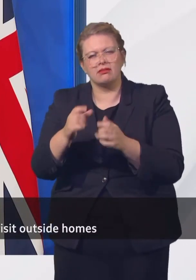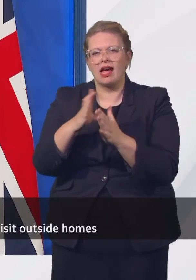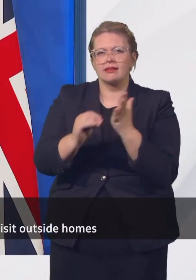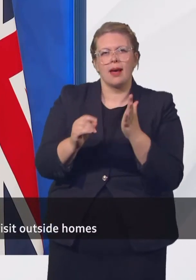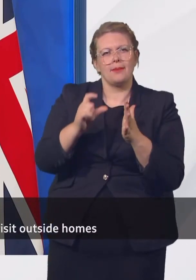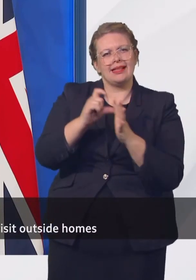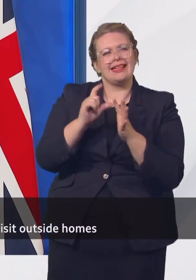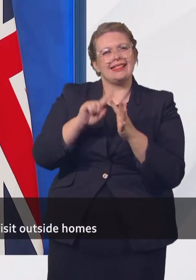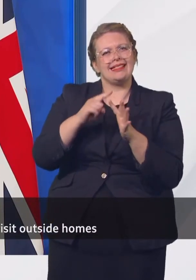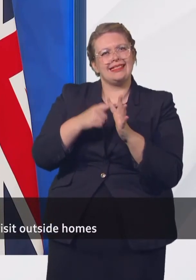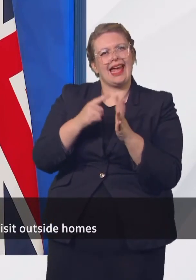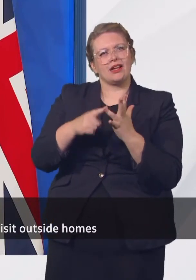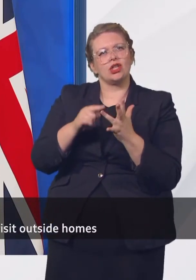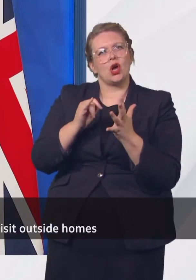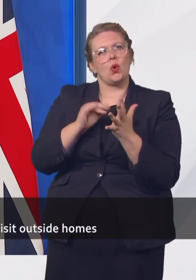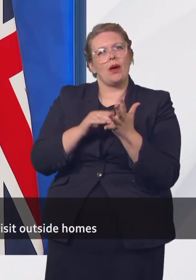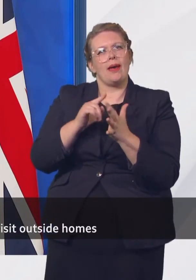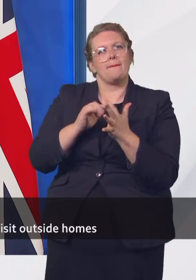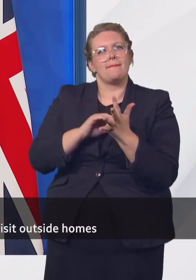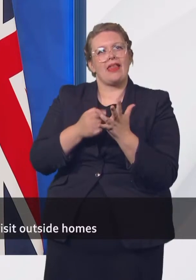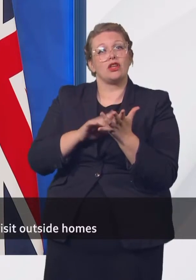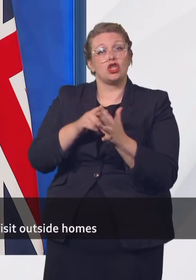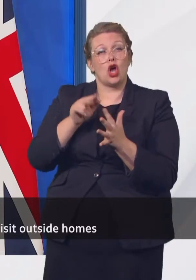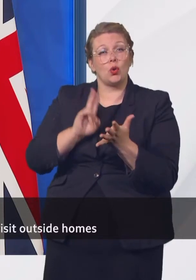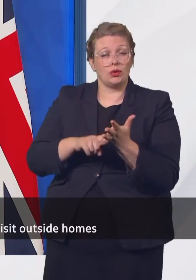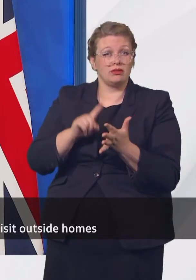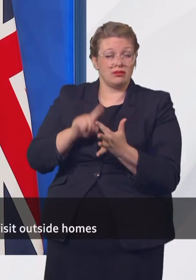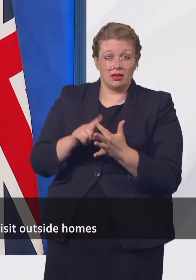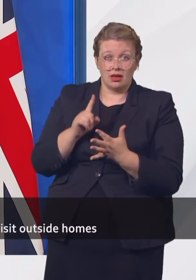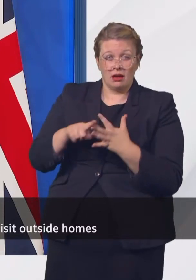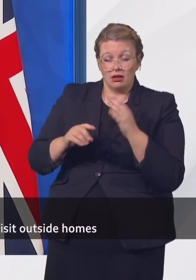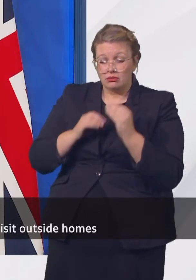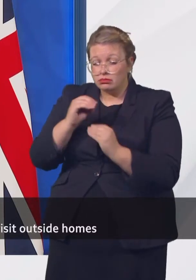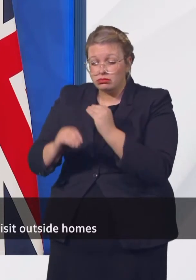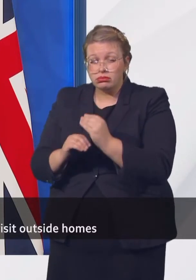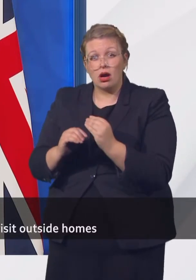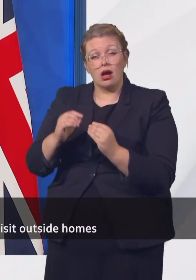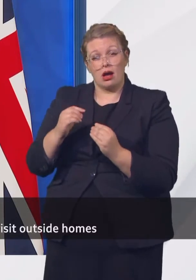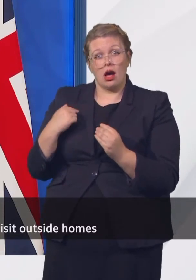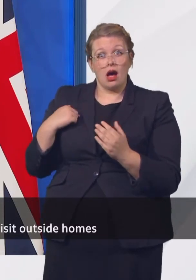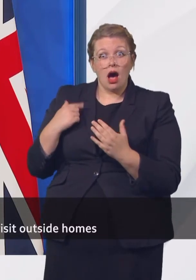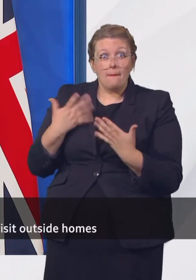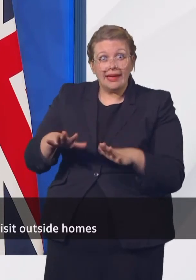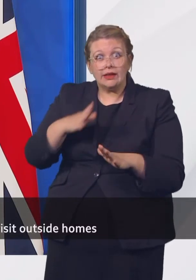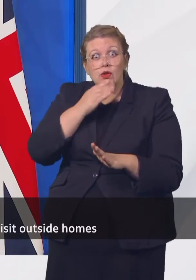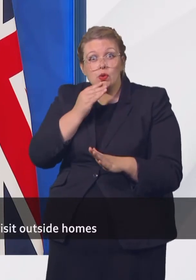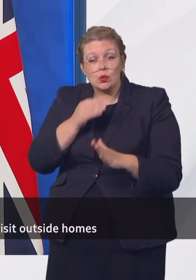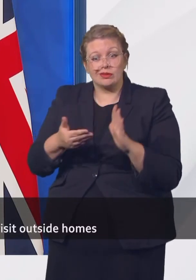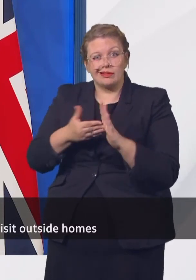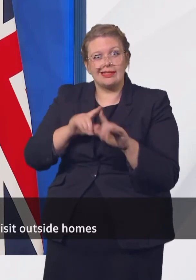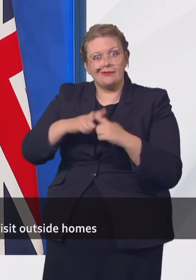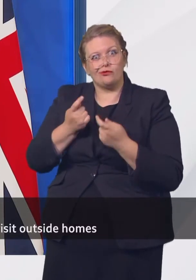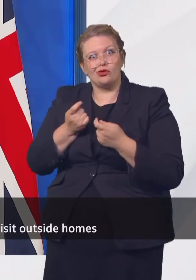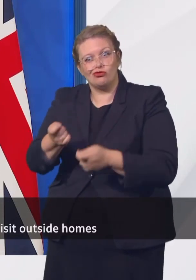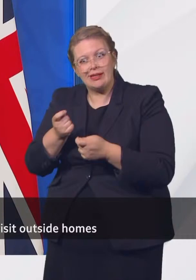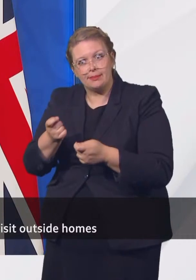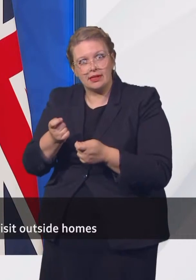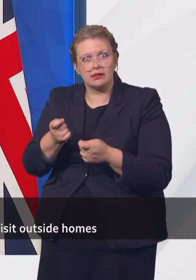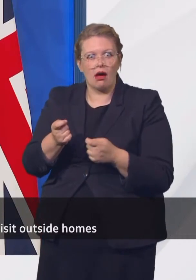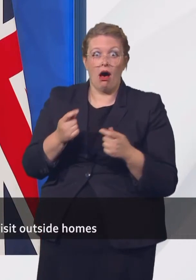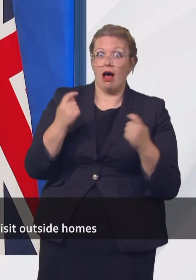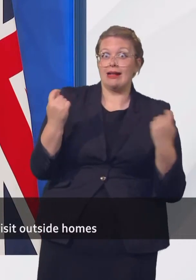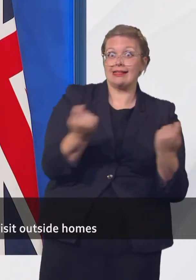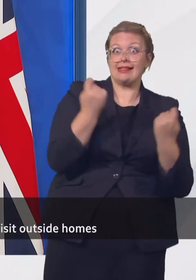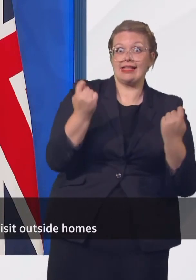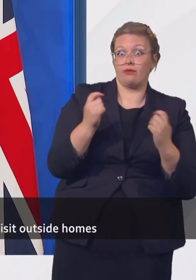they estimate has saved up to 1 million lives around the world already. To make sure that this is very